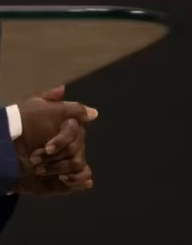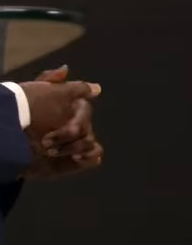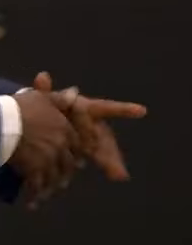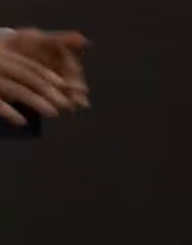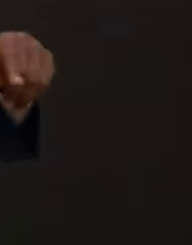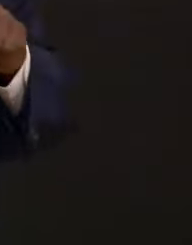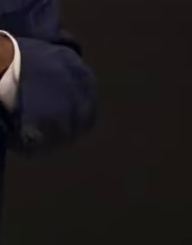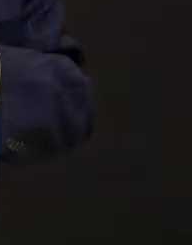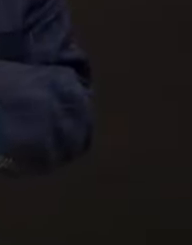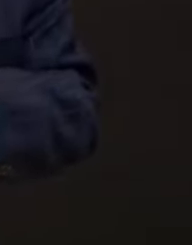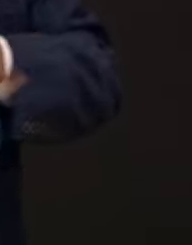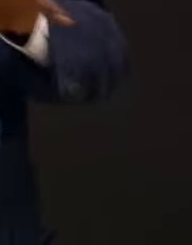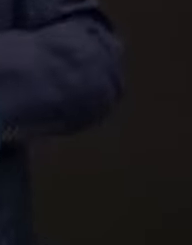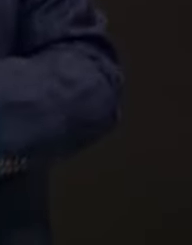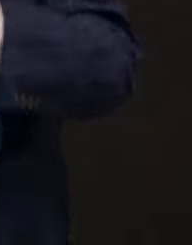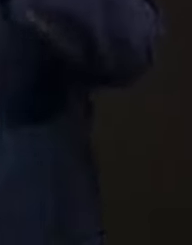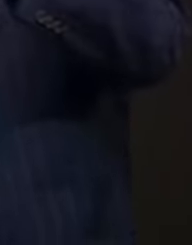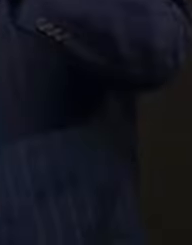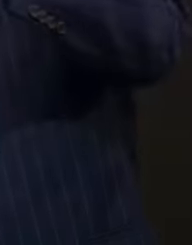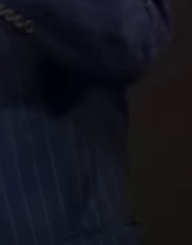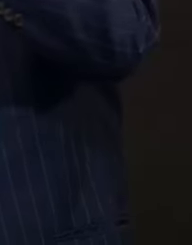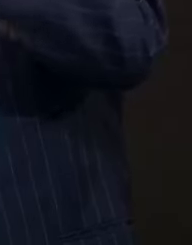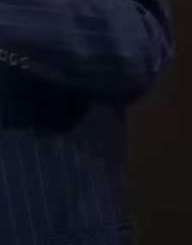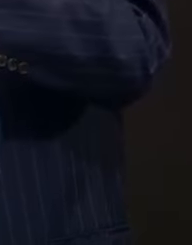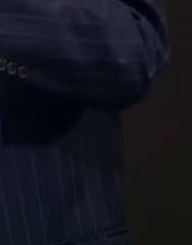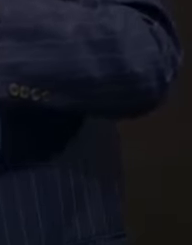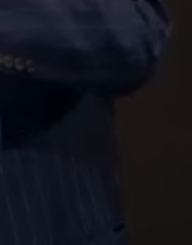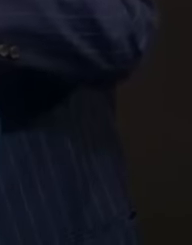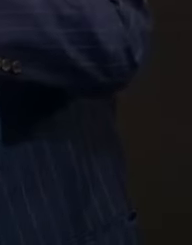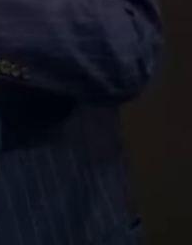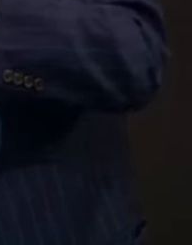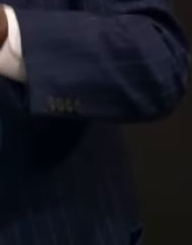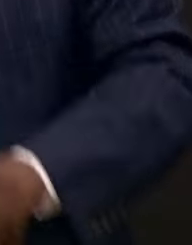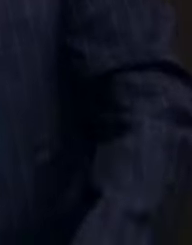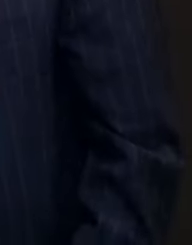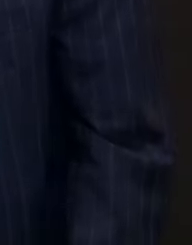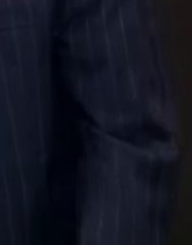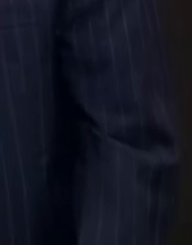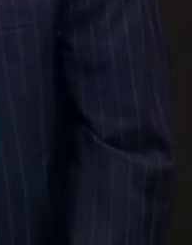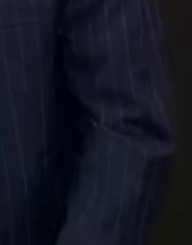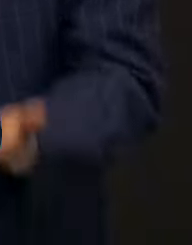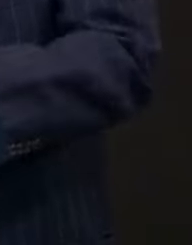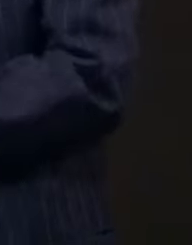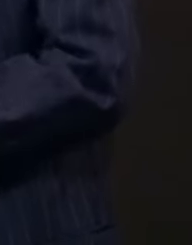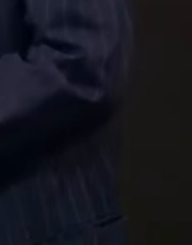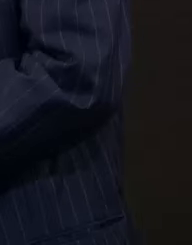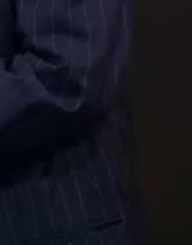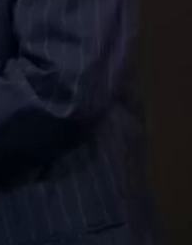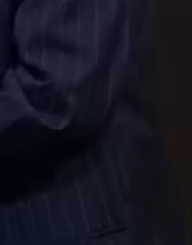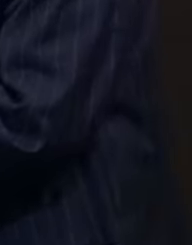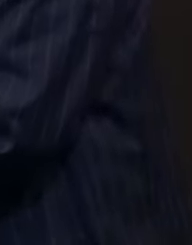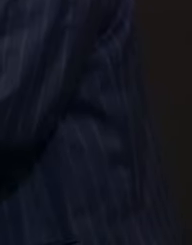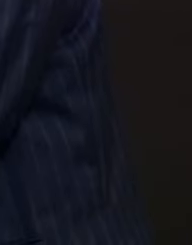ill-treated, assaulted, insulted for our faith? By grace through